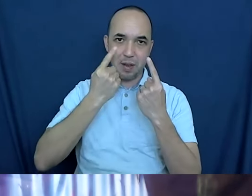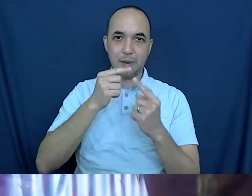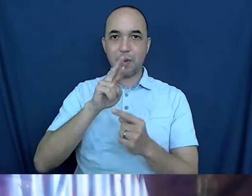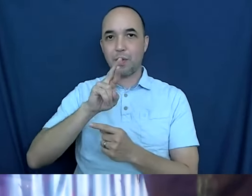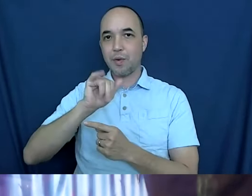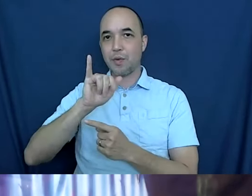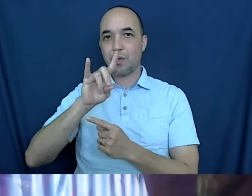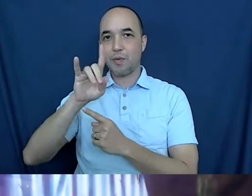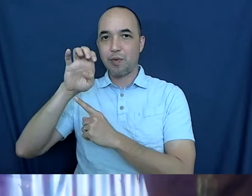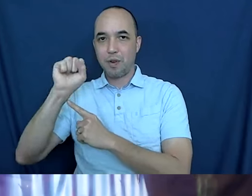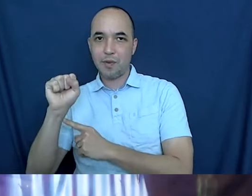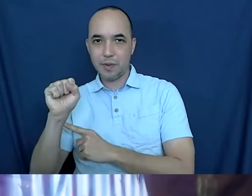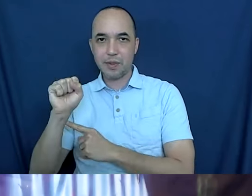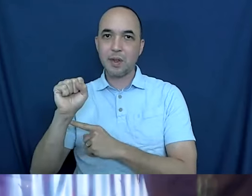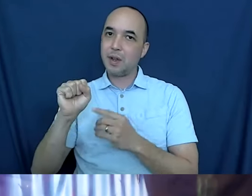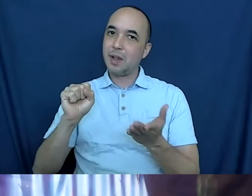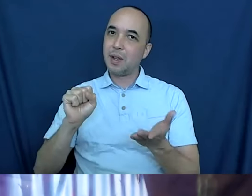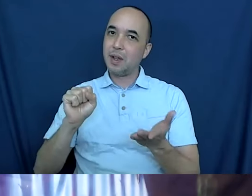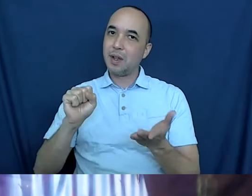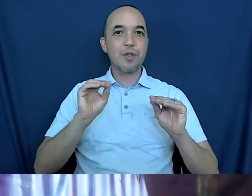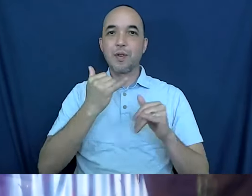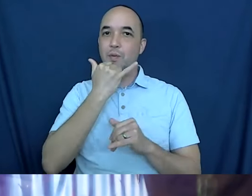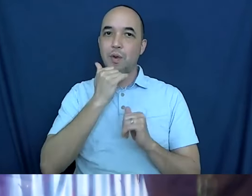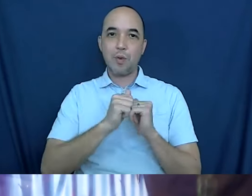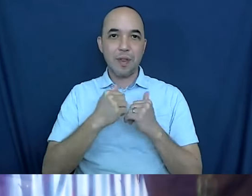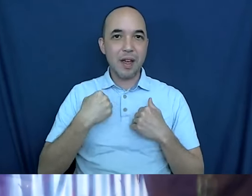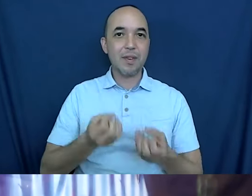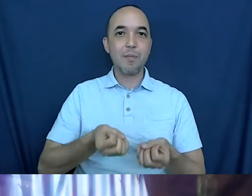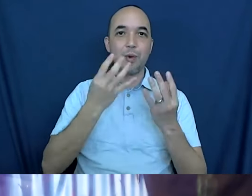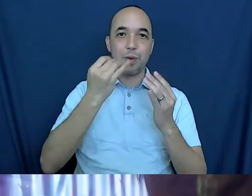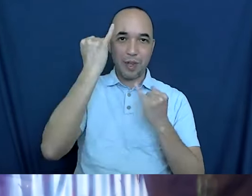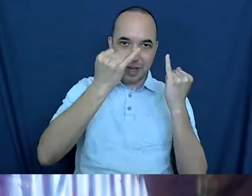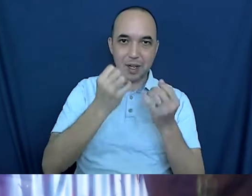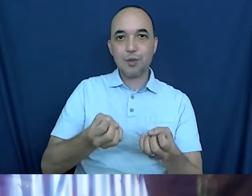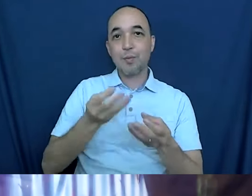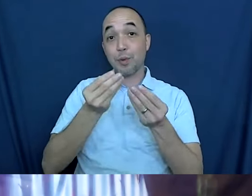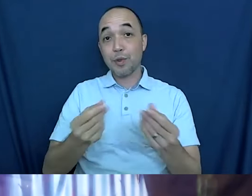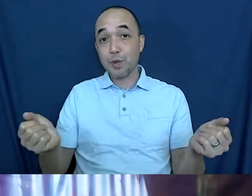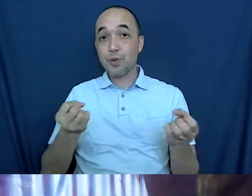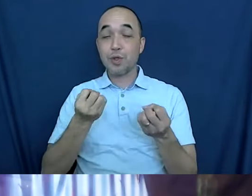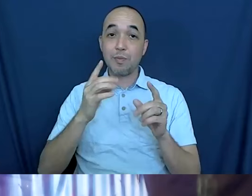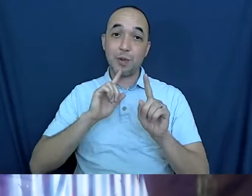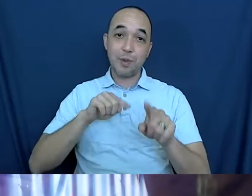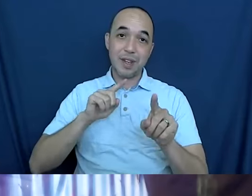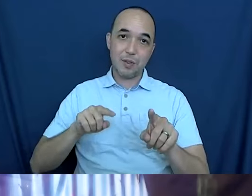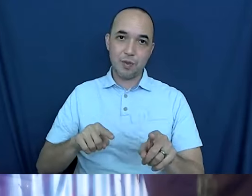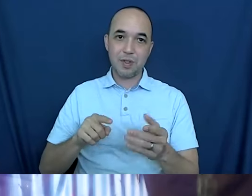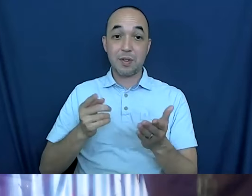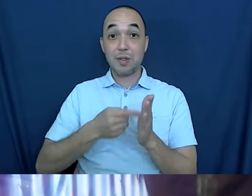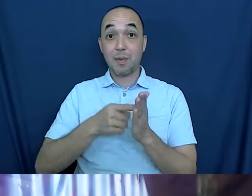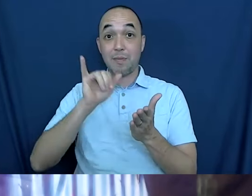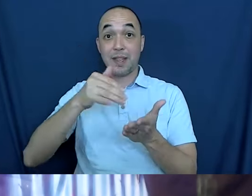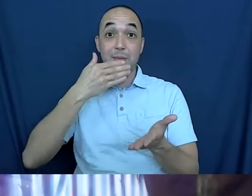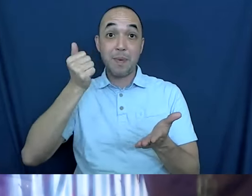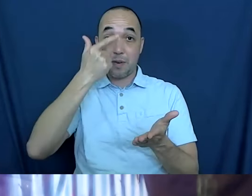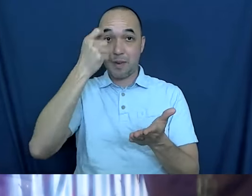think and just come up with the ideas, there's nothing wrong with having multiple ideas or solutions as to what that answer could be. I feel like that's even better, because you